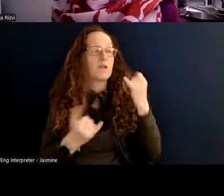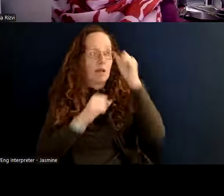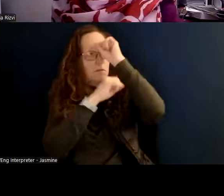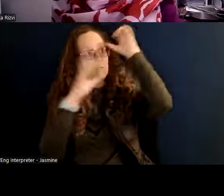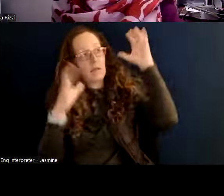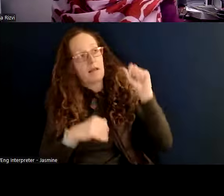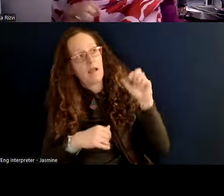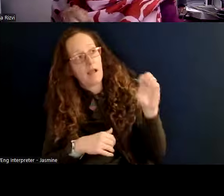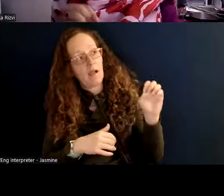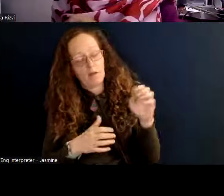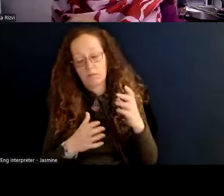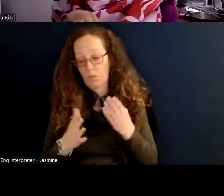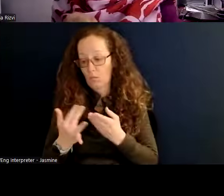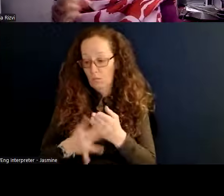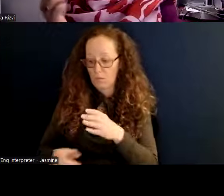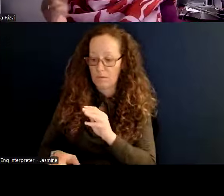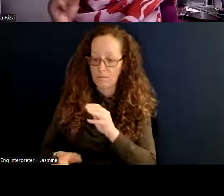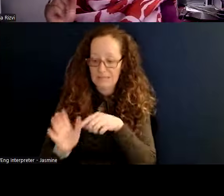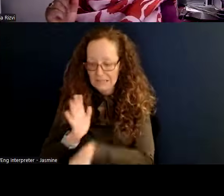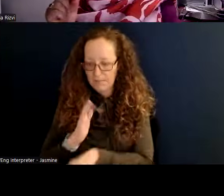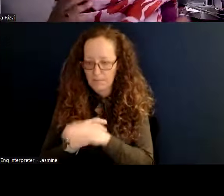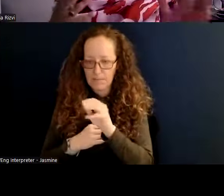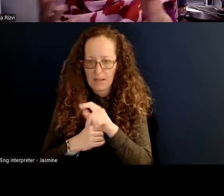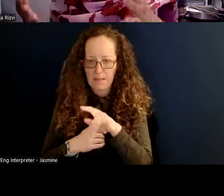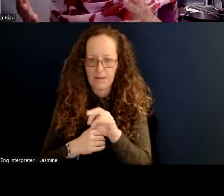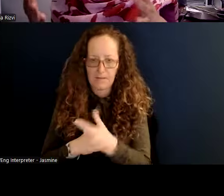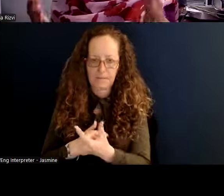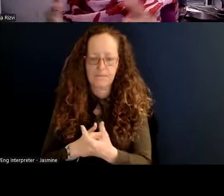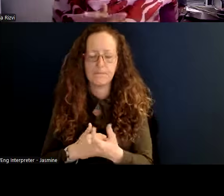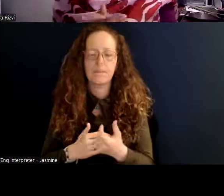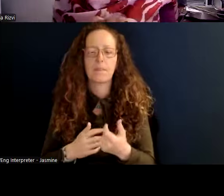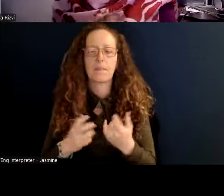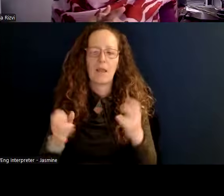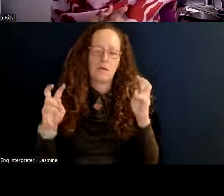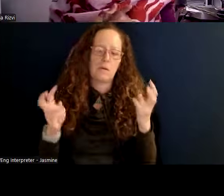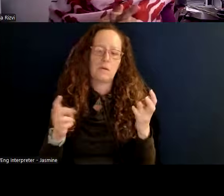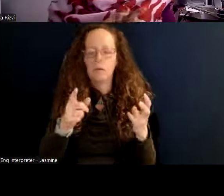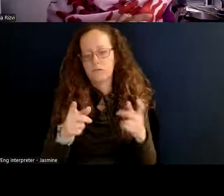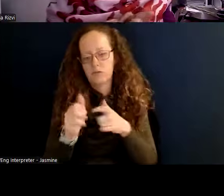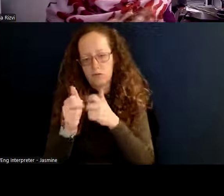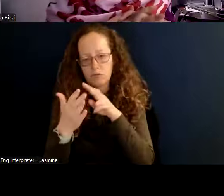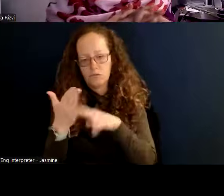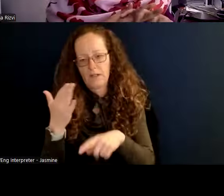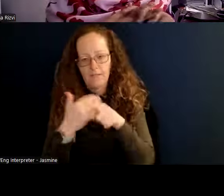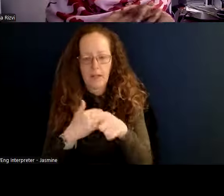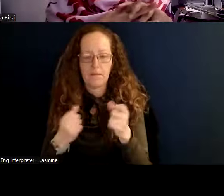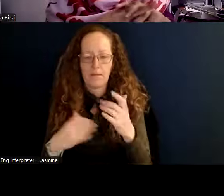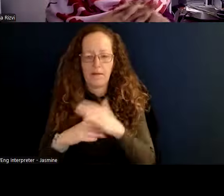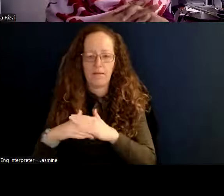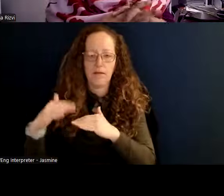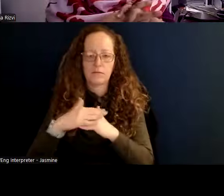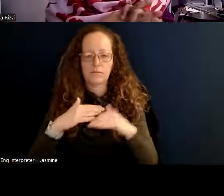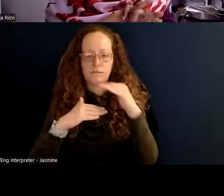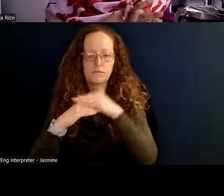Spandoni, we understand deep mapping to be, and here I'm going to quote, and you can follow along right here, a multi-layered digital